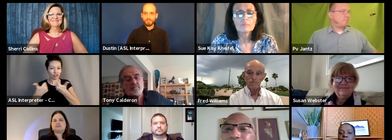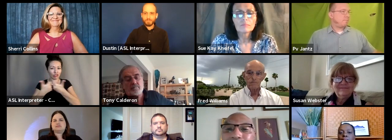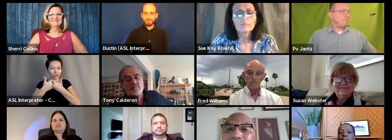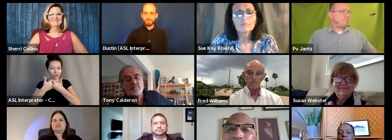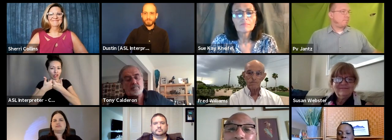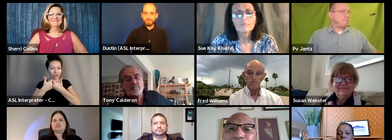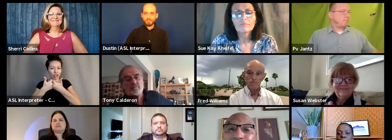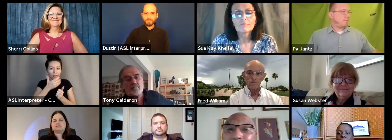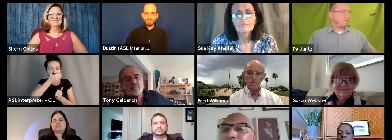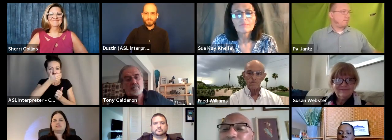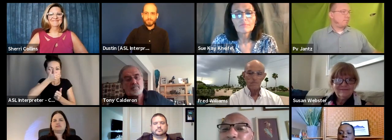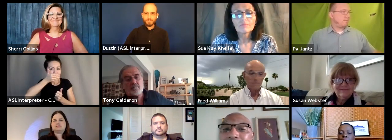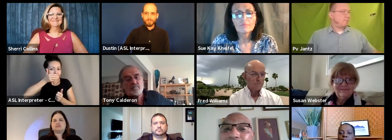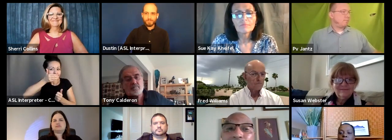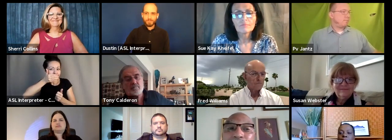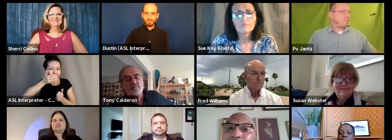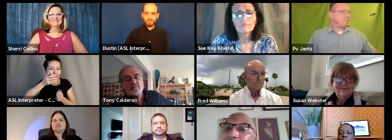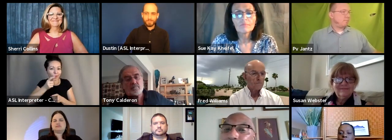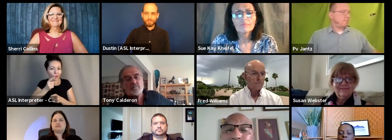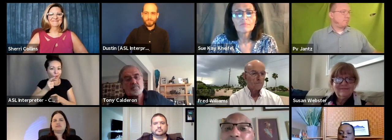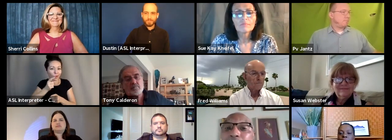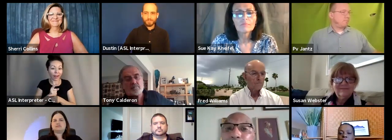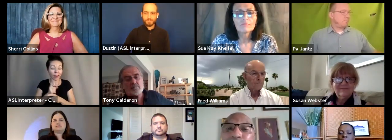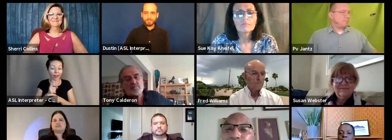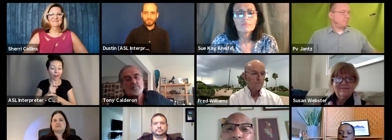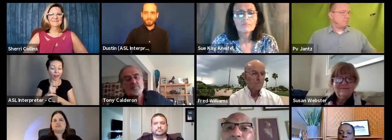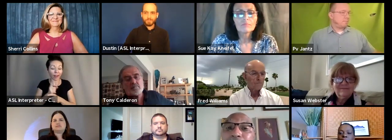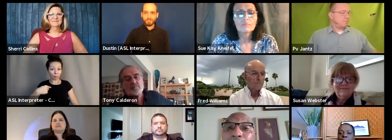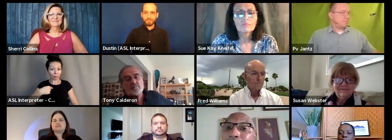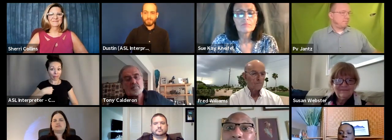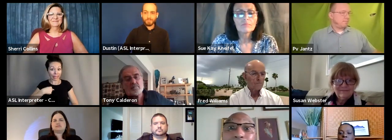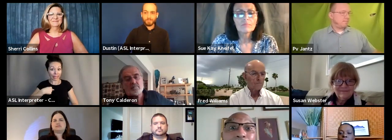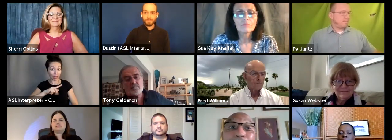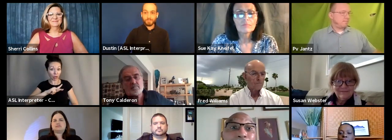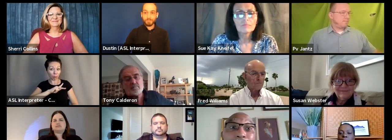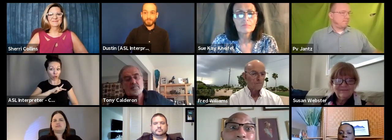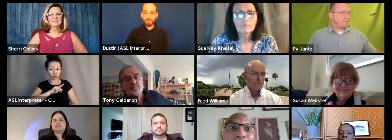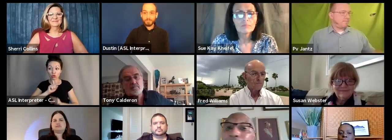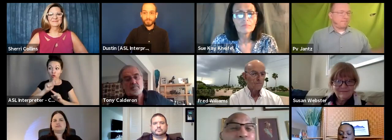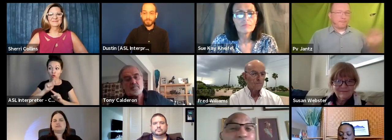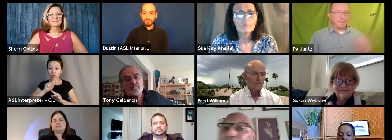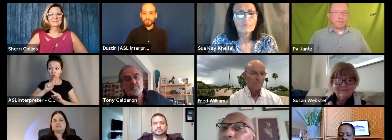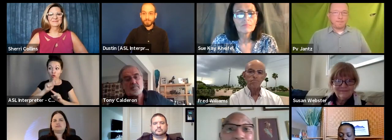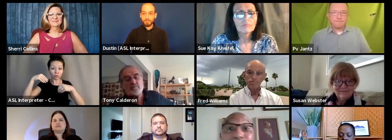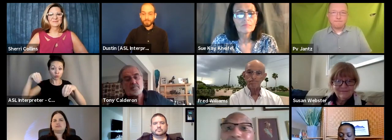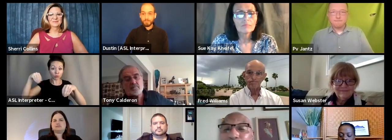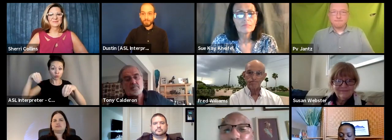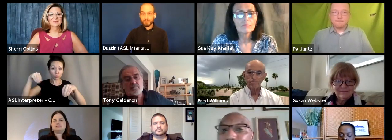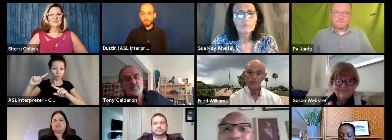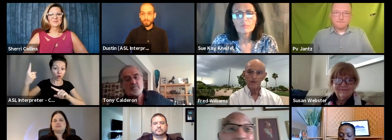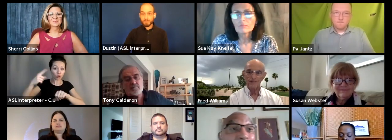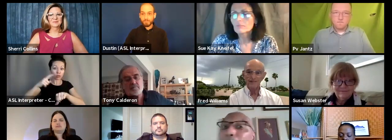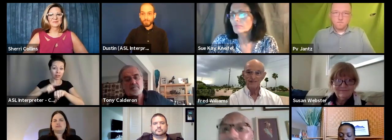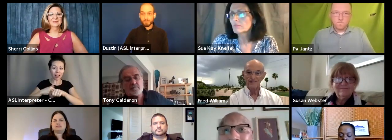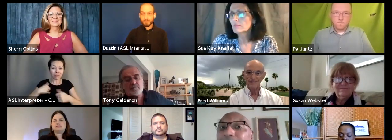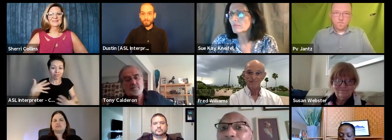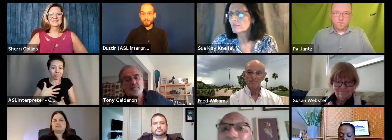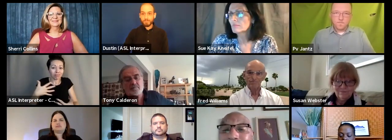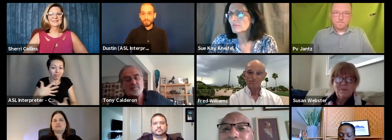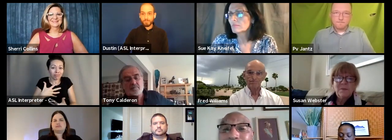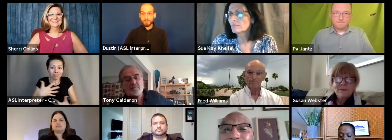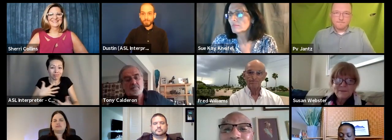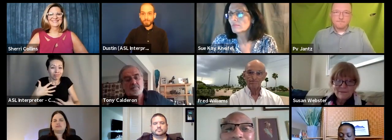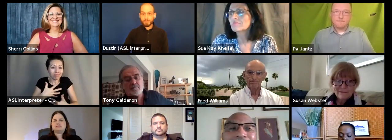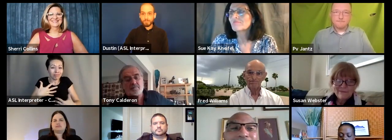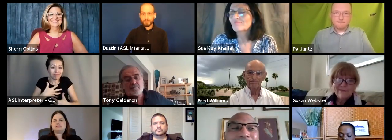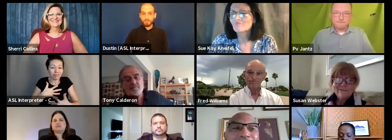I can personally say it was frightening for me going to the grocery store for the first time, and I don't know, understand a word nobody's